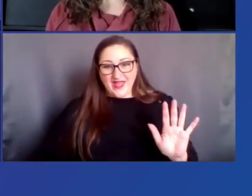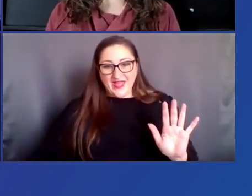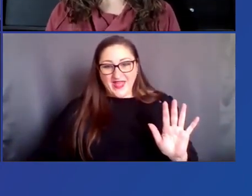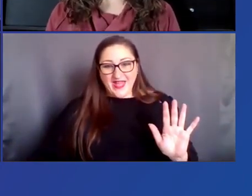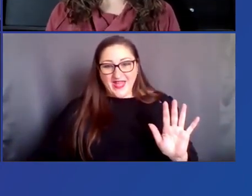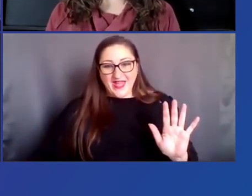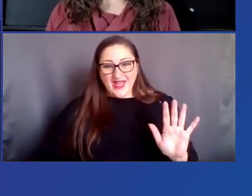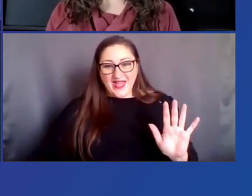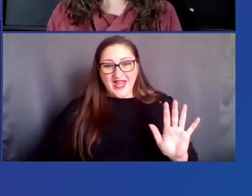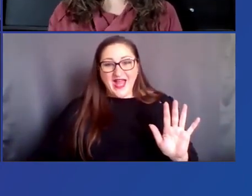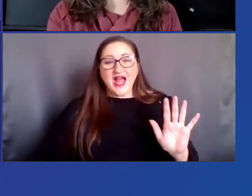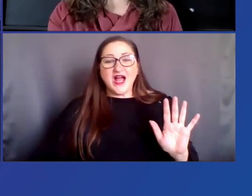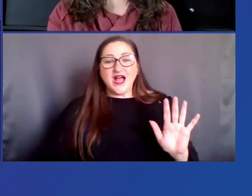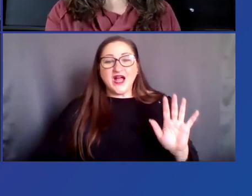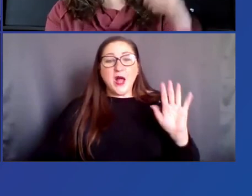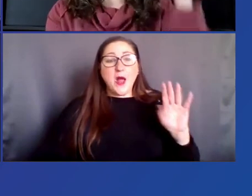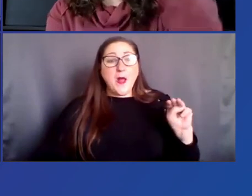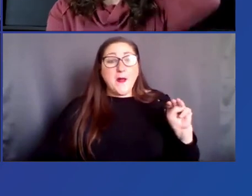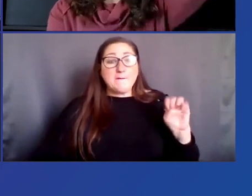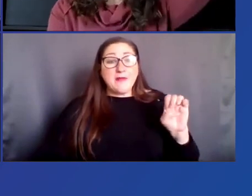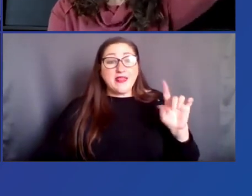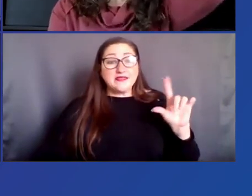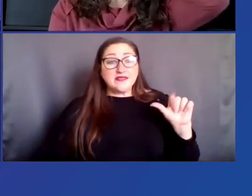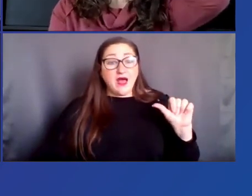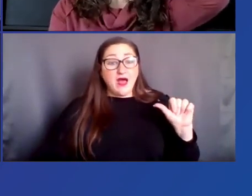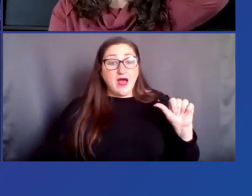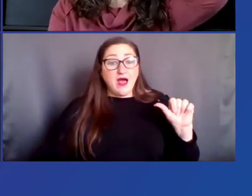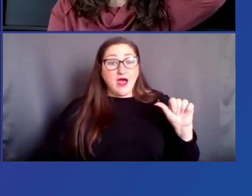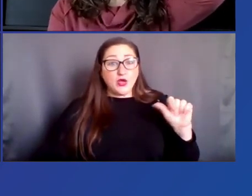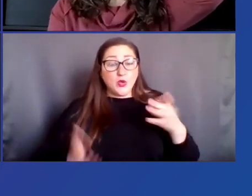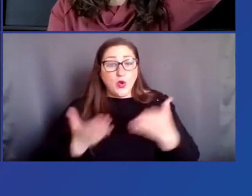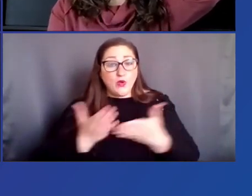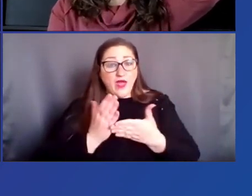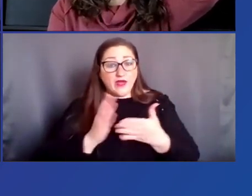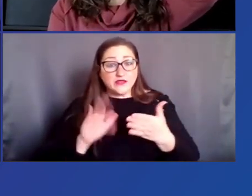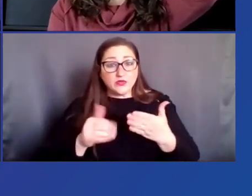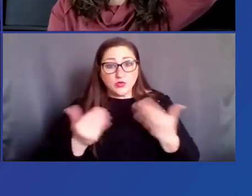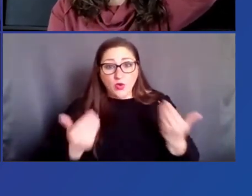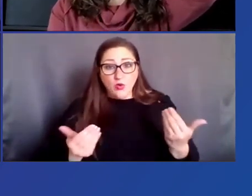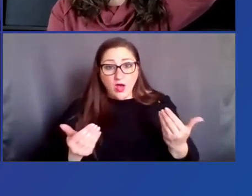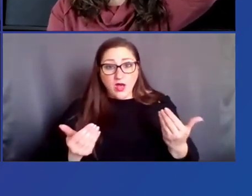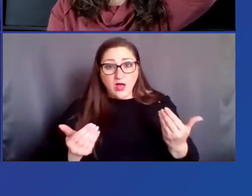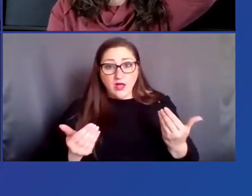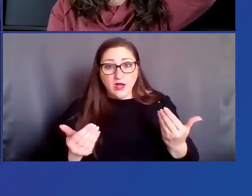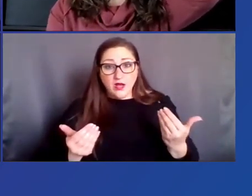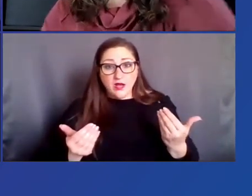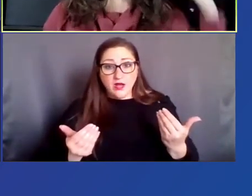Melissa, I just want to check with you if you're okay to go on.